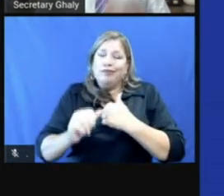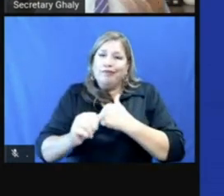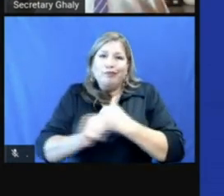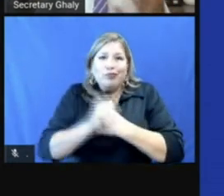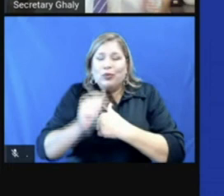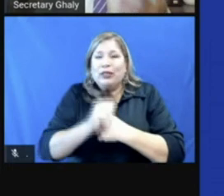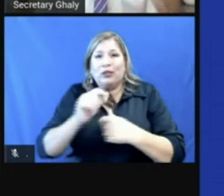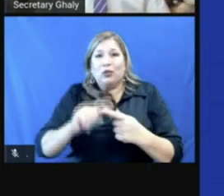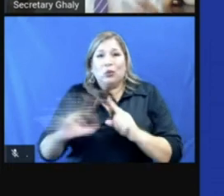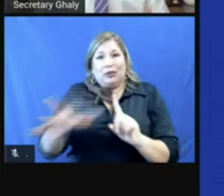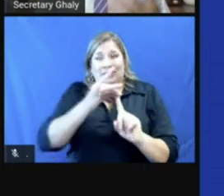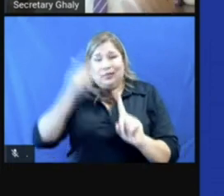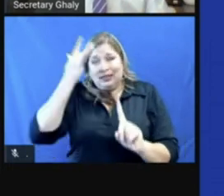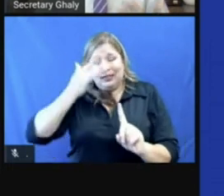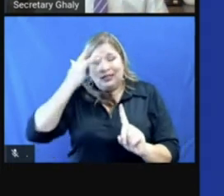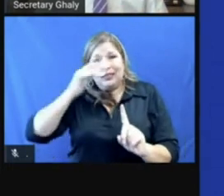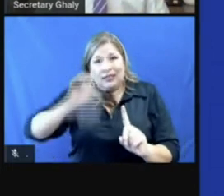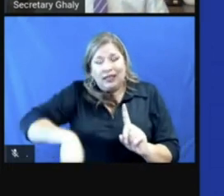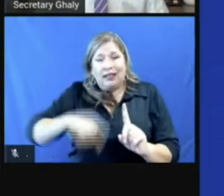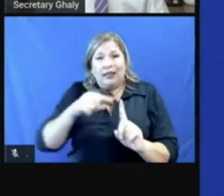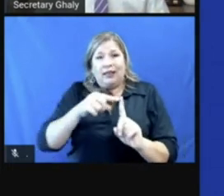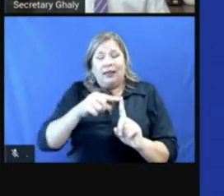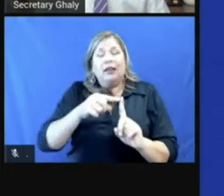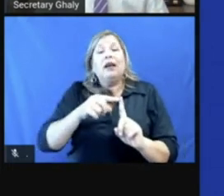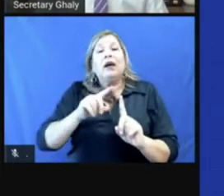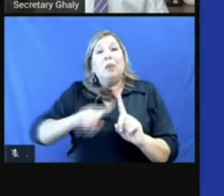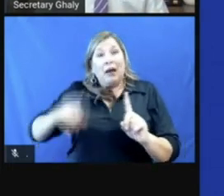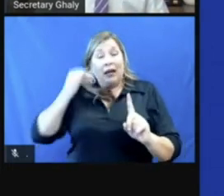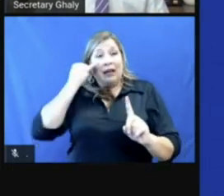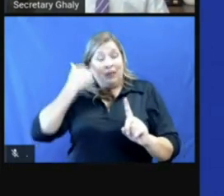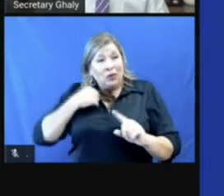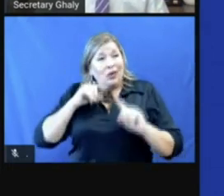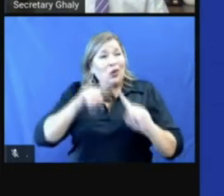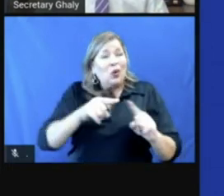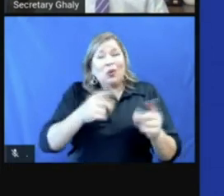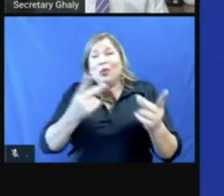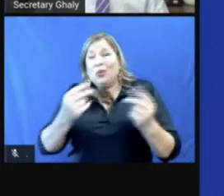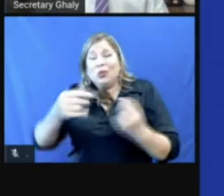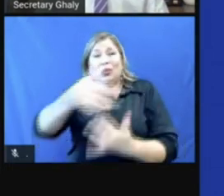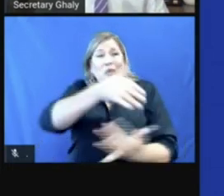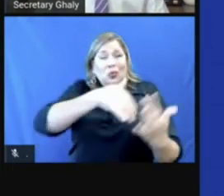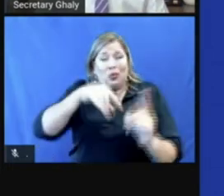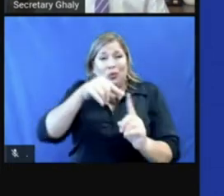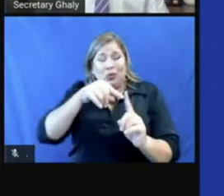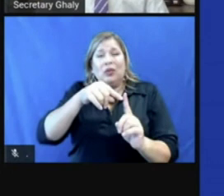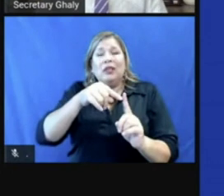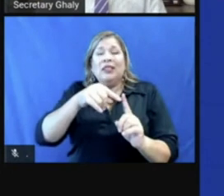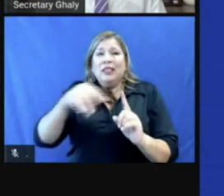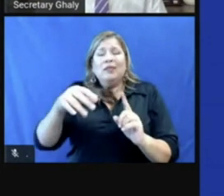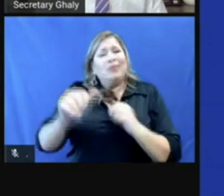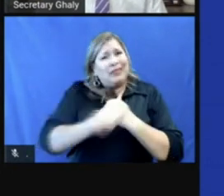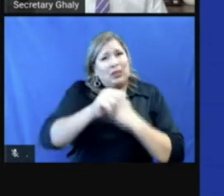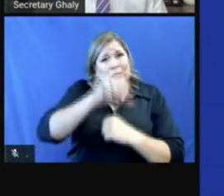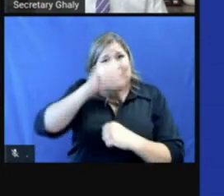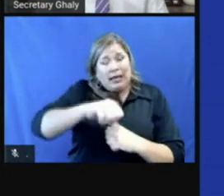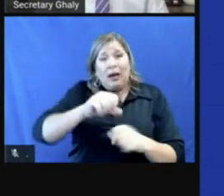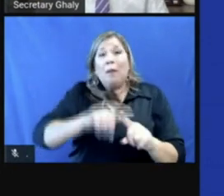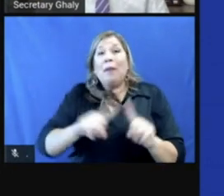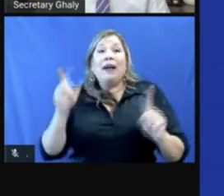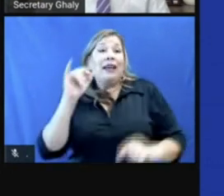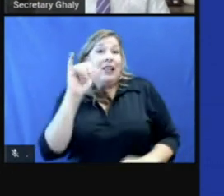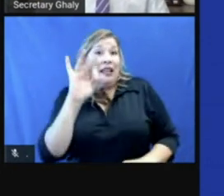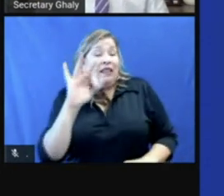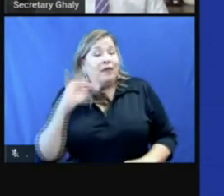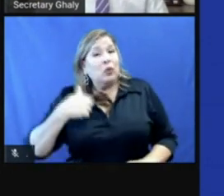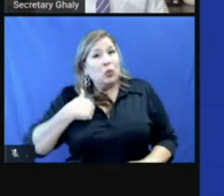goes up, but it's always divided by or reduced by the level of protection that we have, our ability to keep our mask on, our